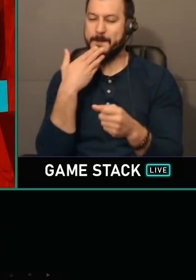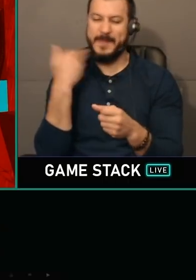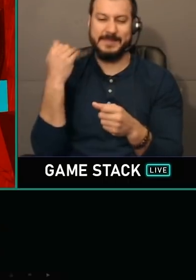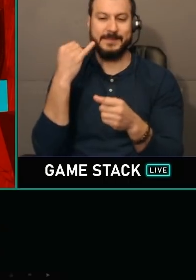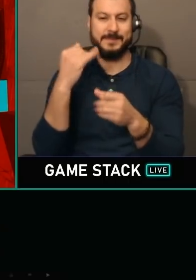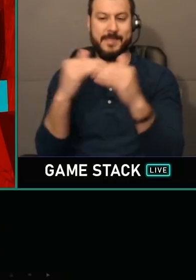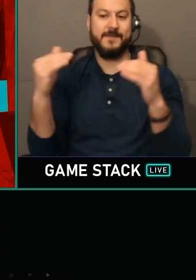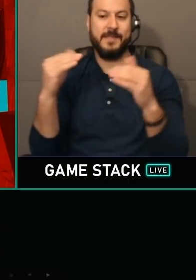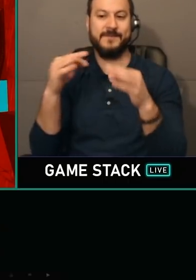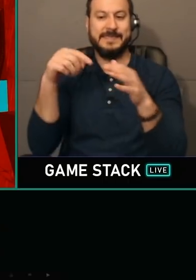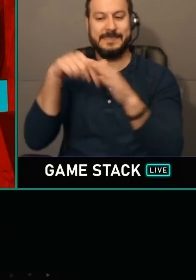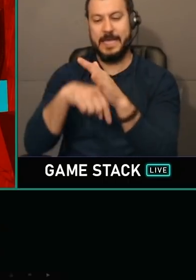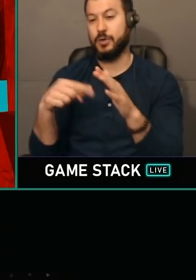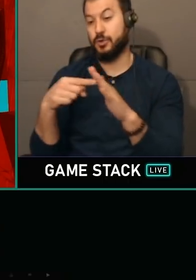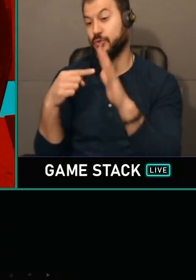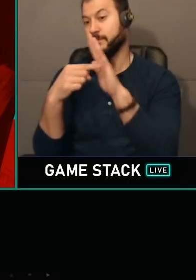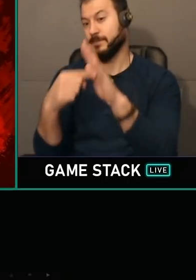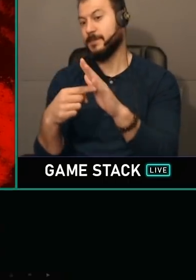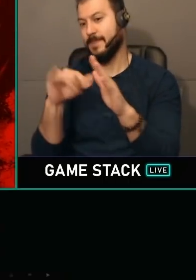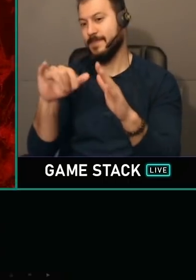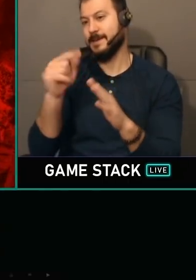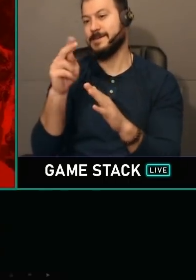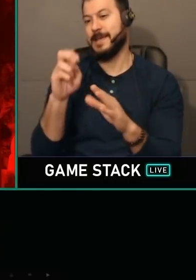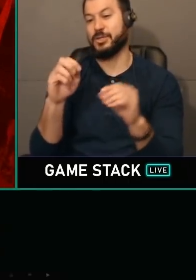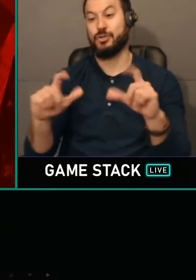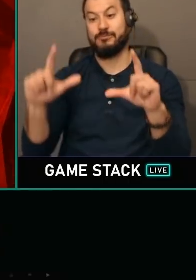to sample the texture within that region.